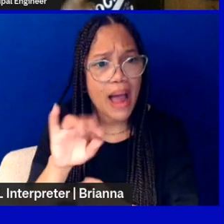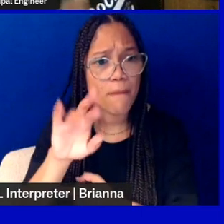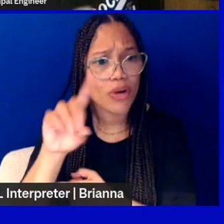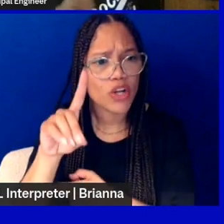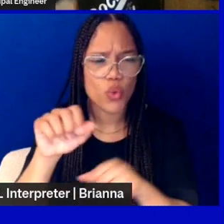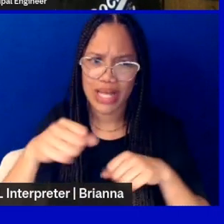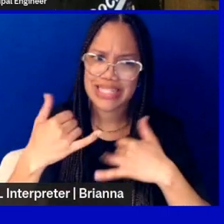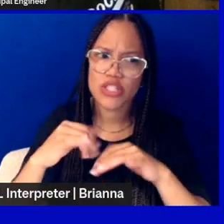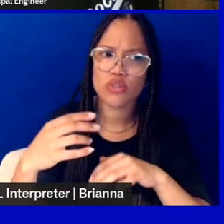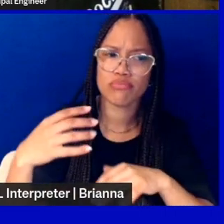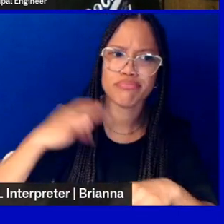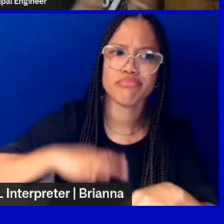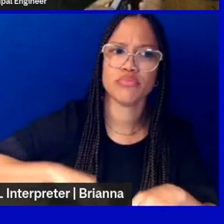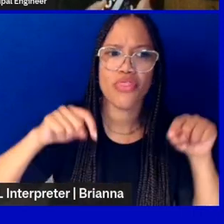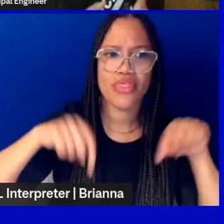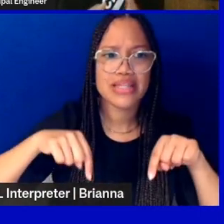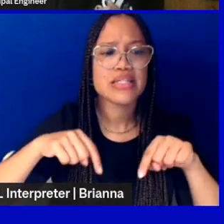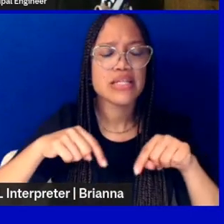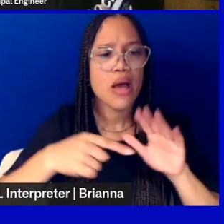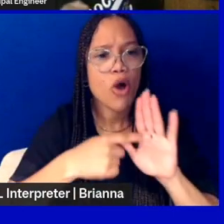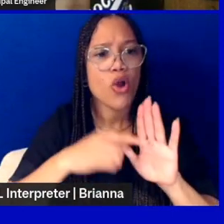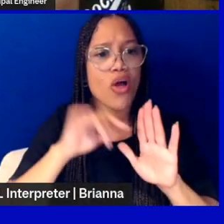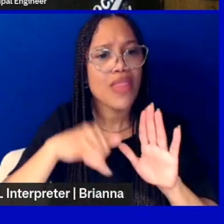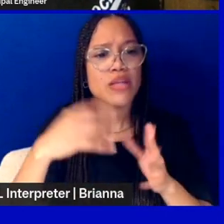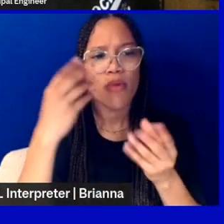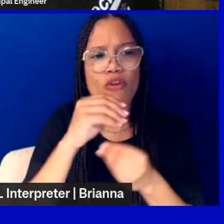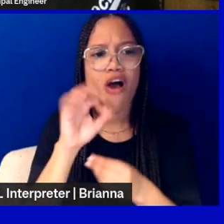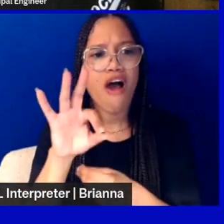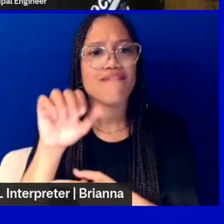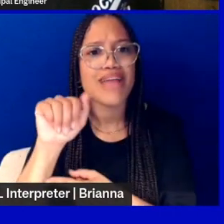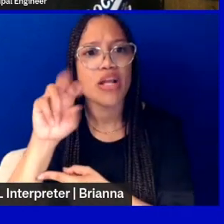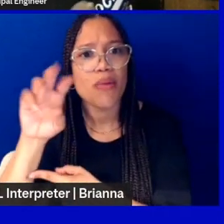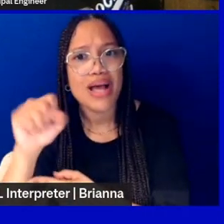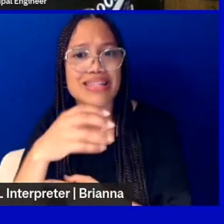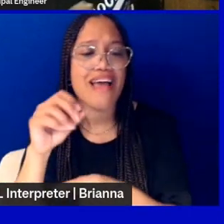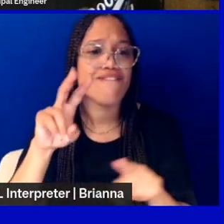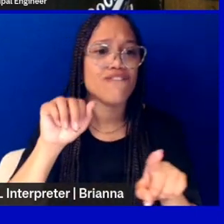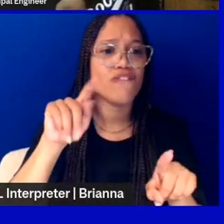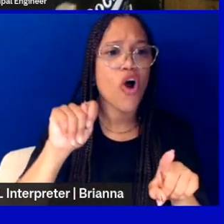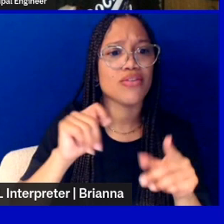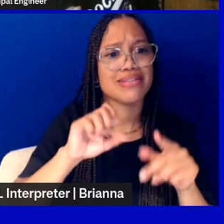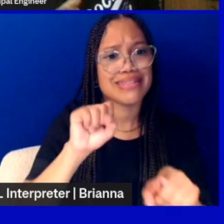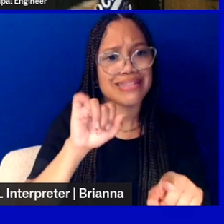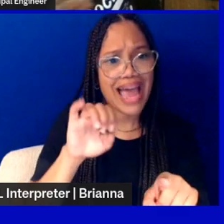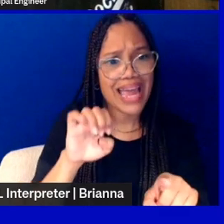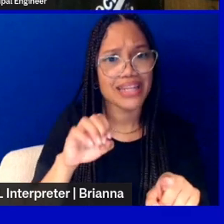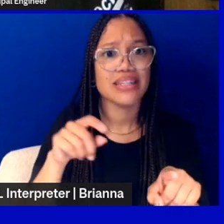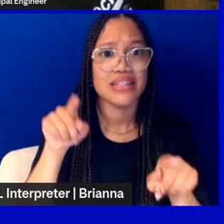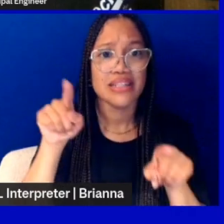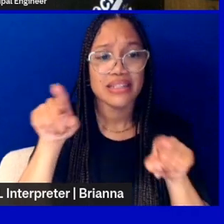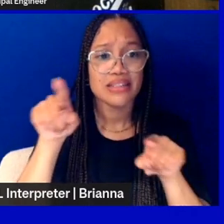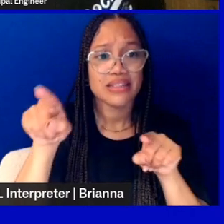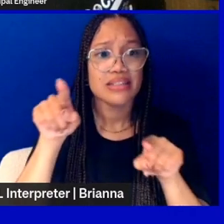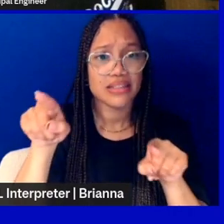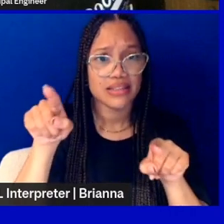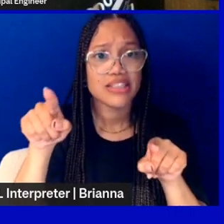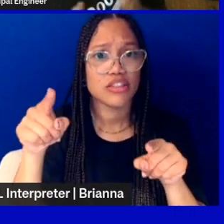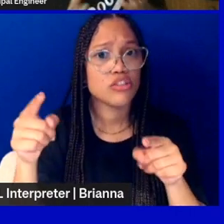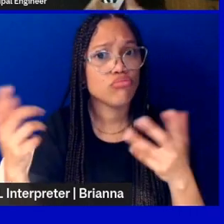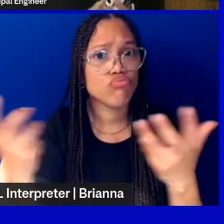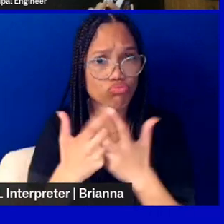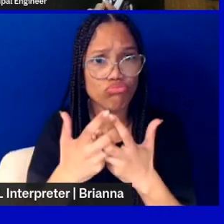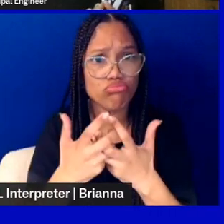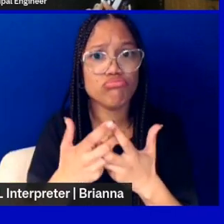model because that's the beauty of the AWS and the Vault side. AWS provides something known as the AWS role IAM role anywhere.